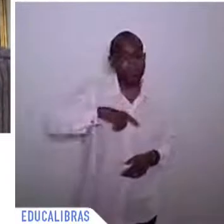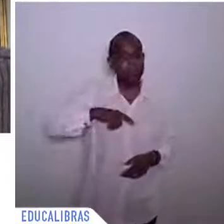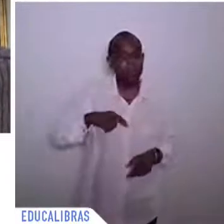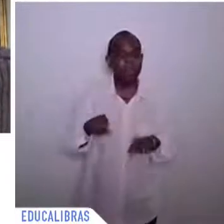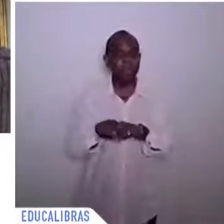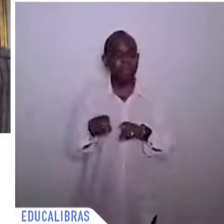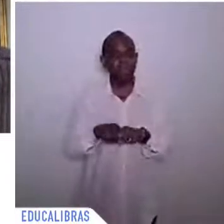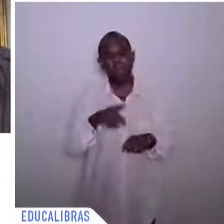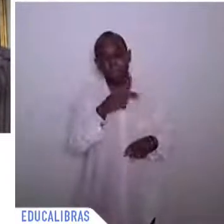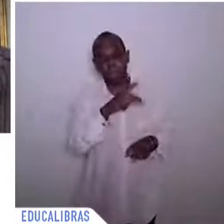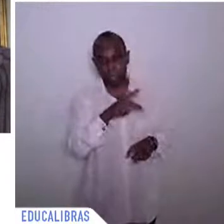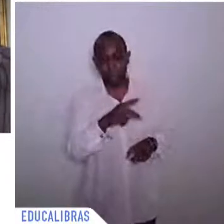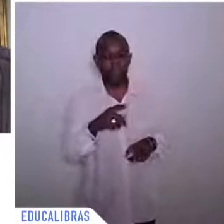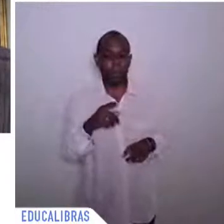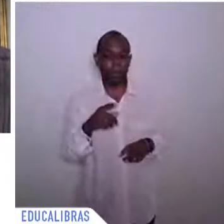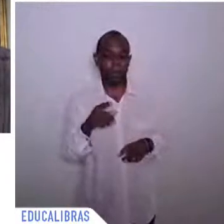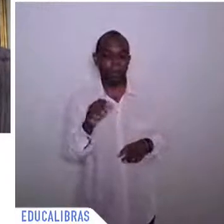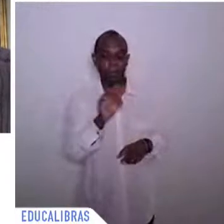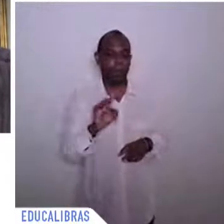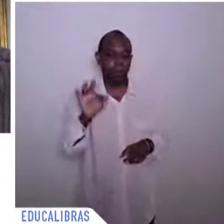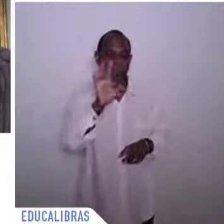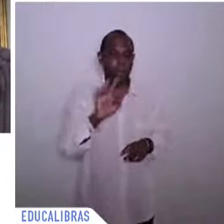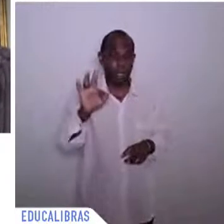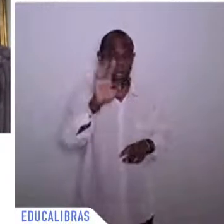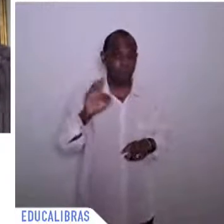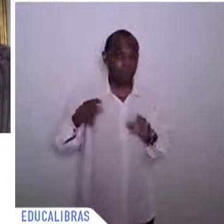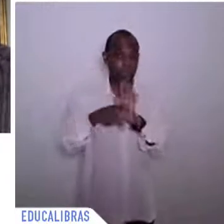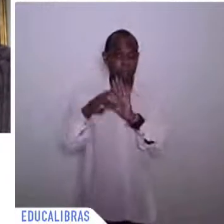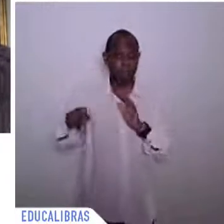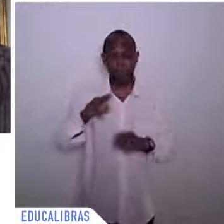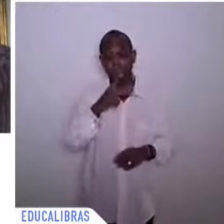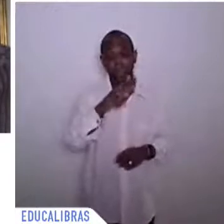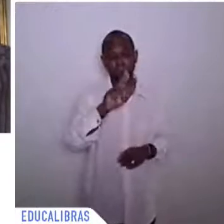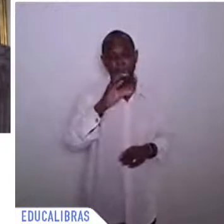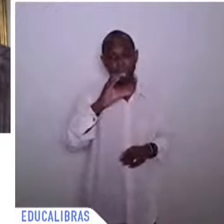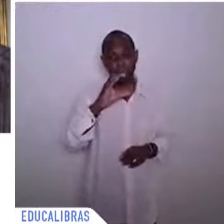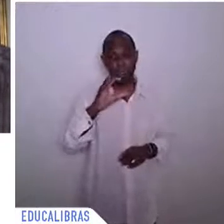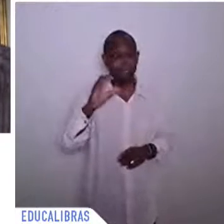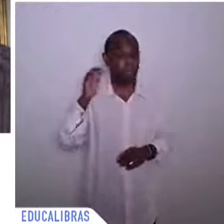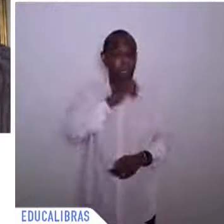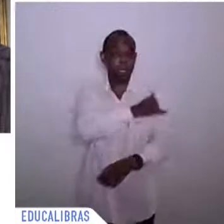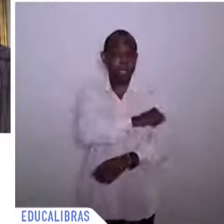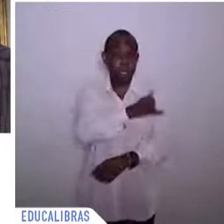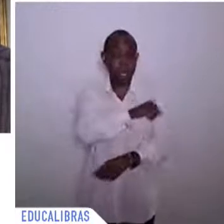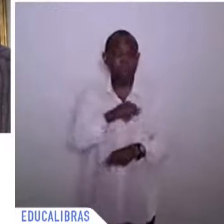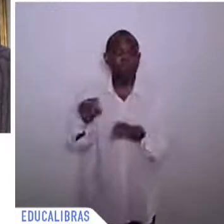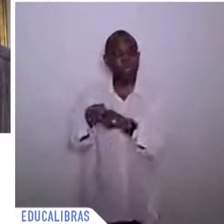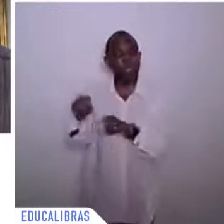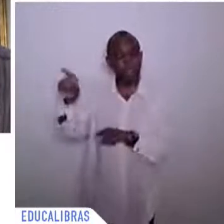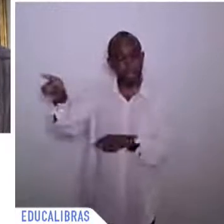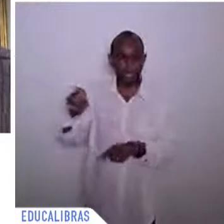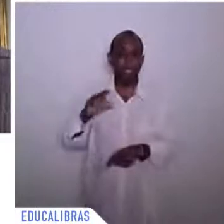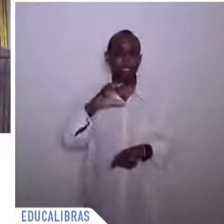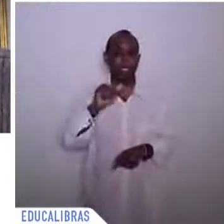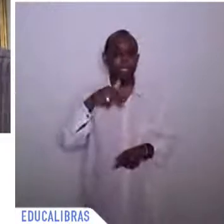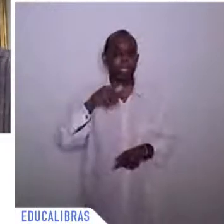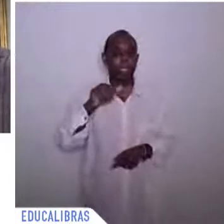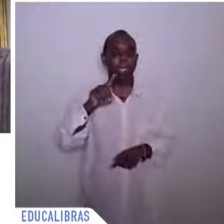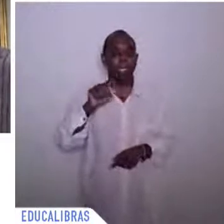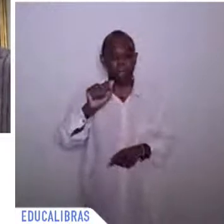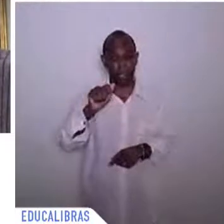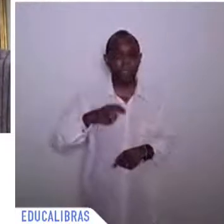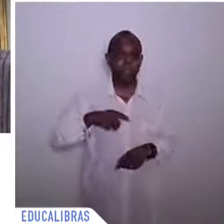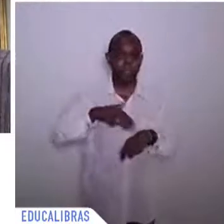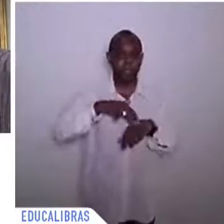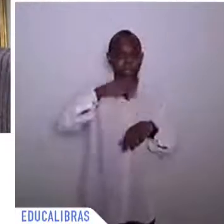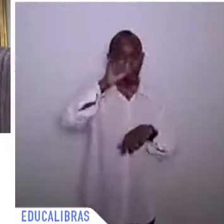policies. Cláudio is a professor of economics at the University of British Columbia and a professor at PUC in Rio. He's